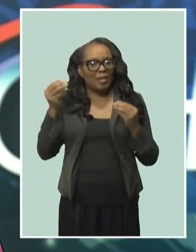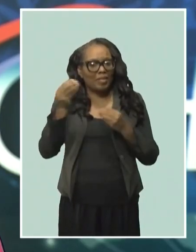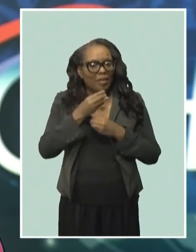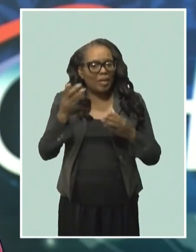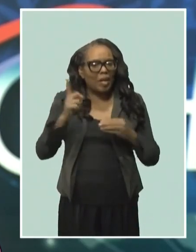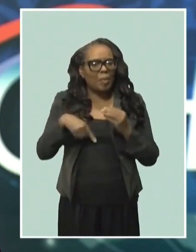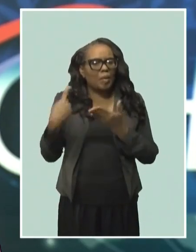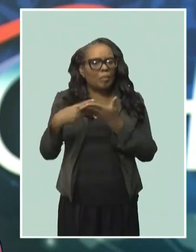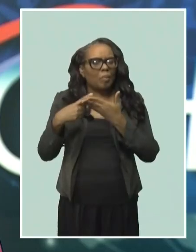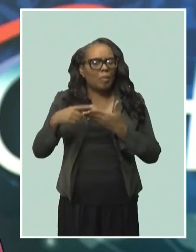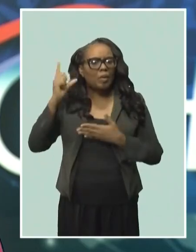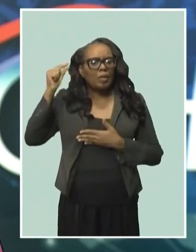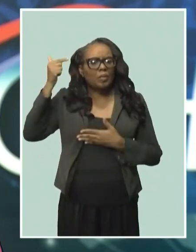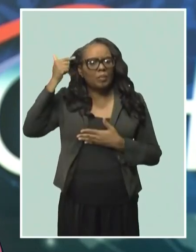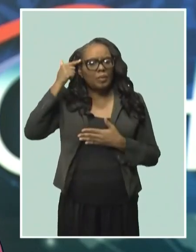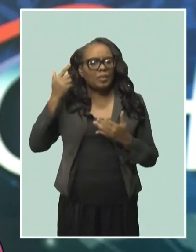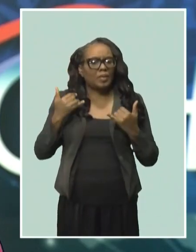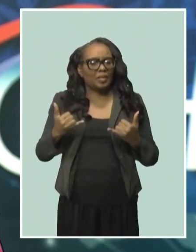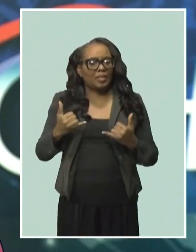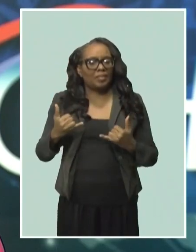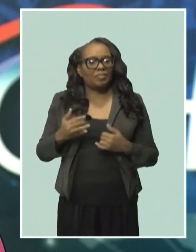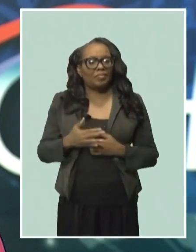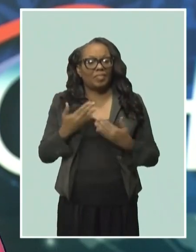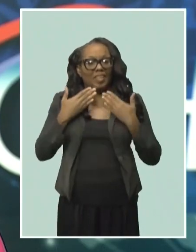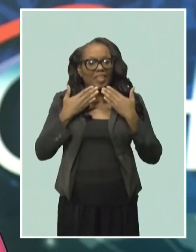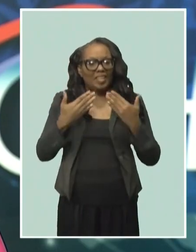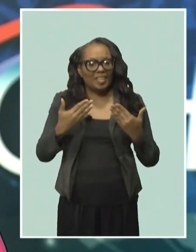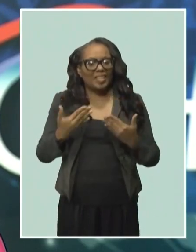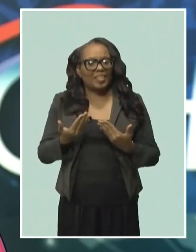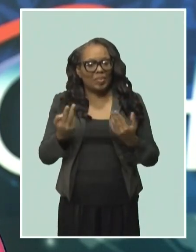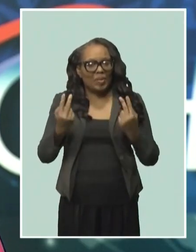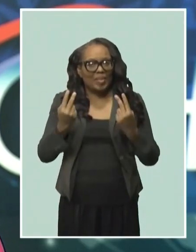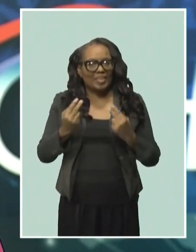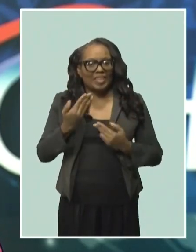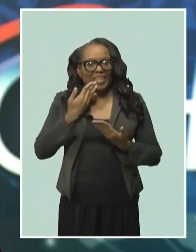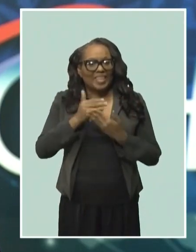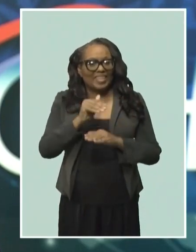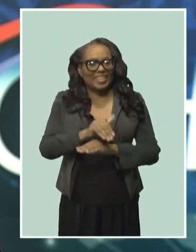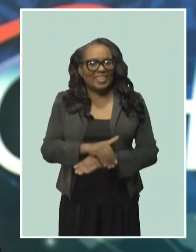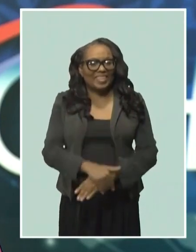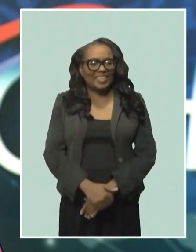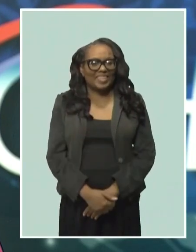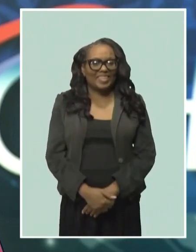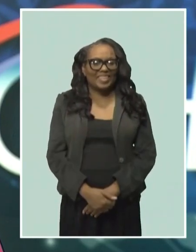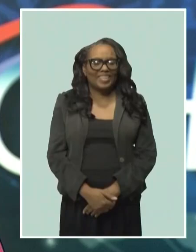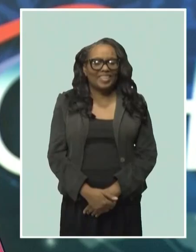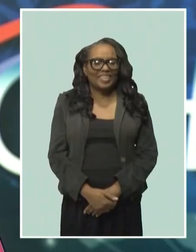some of the takeaways from the estimates debate. Thank you so much for staying with us. Good night.